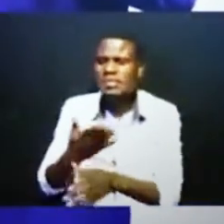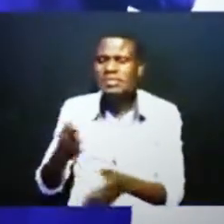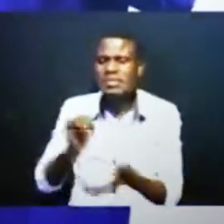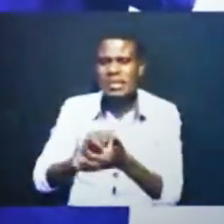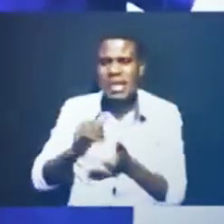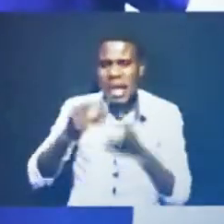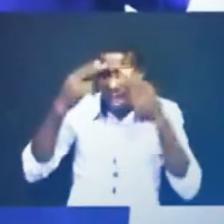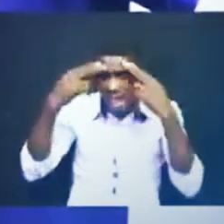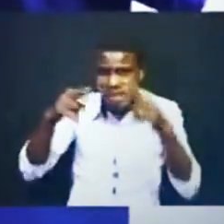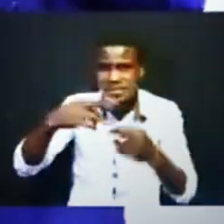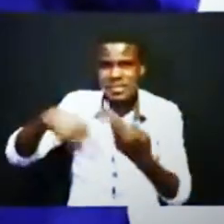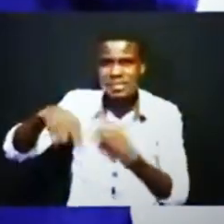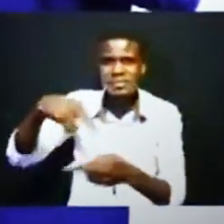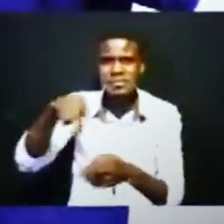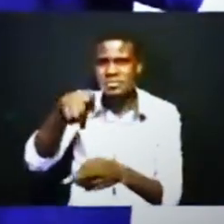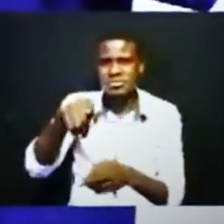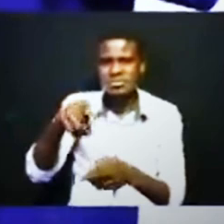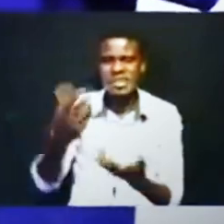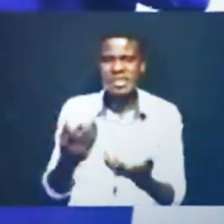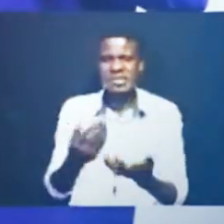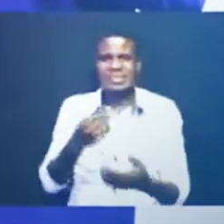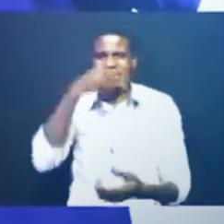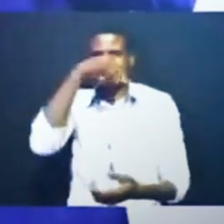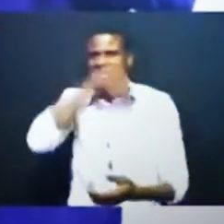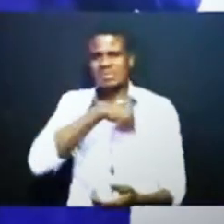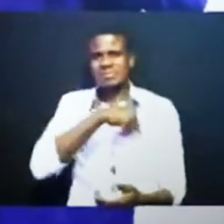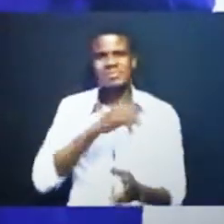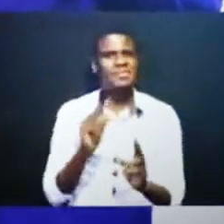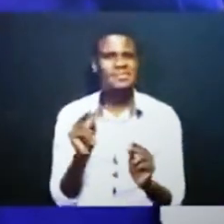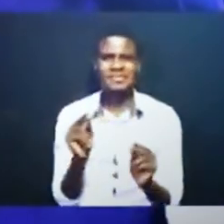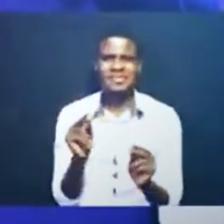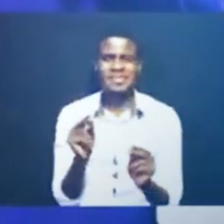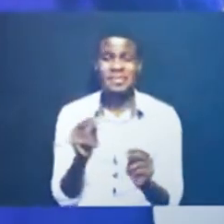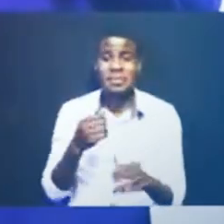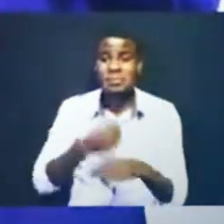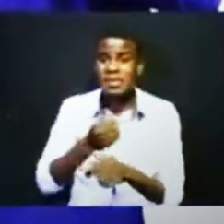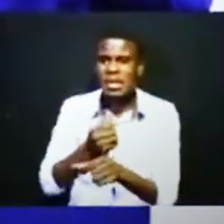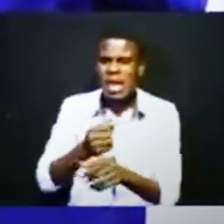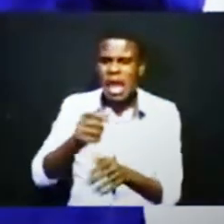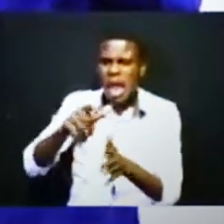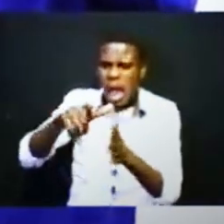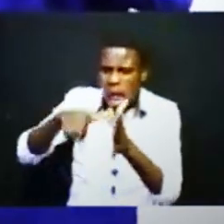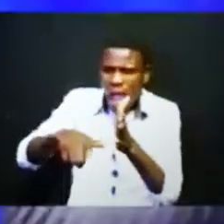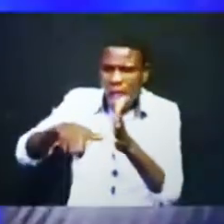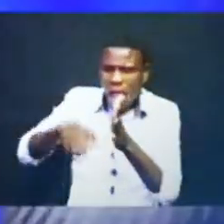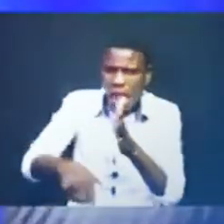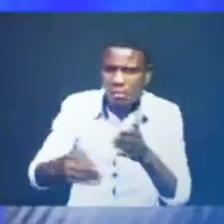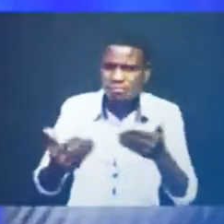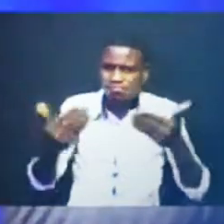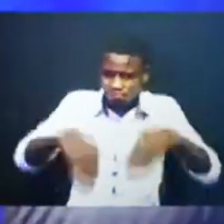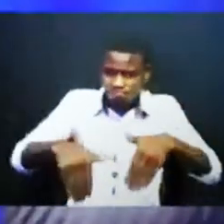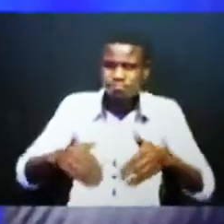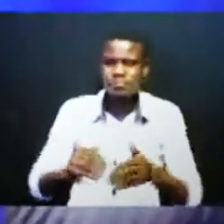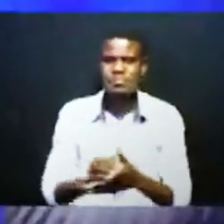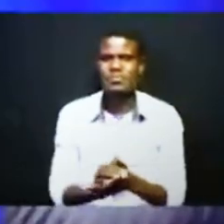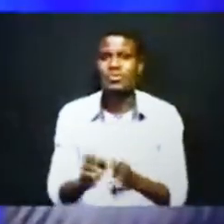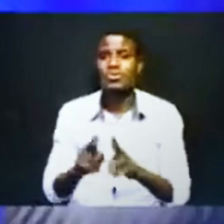will weigh you down. So try and